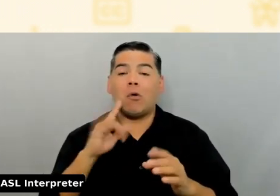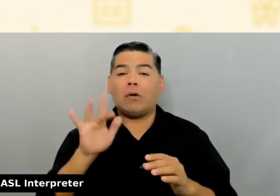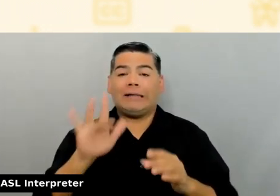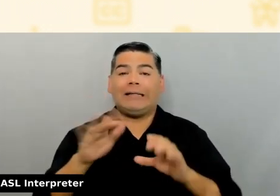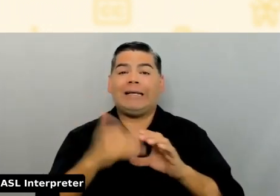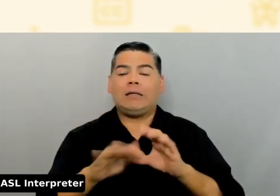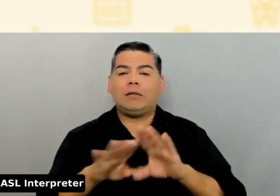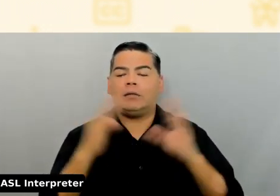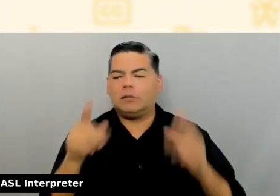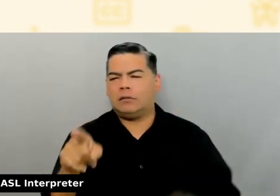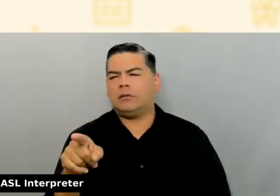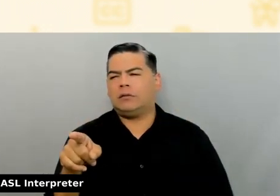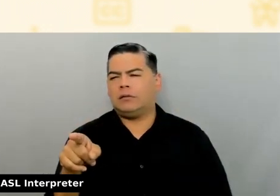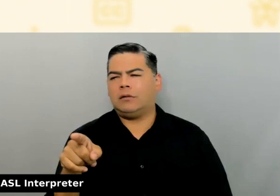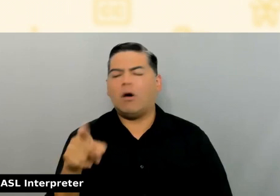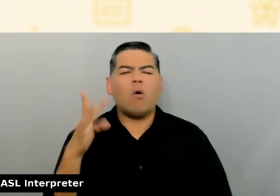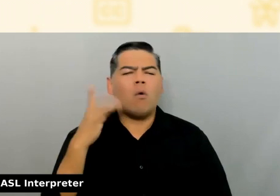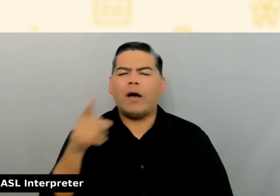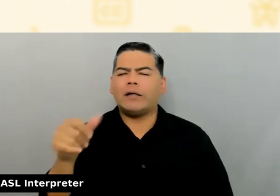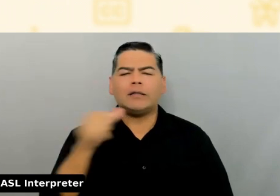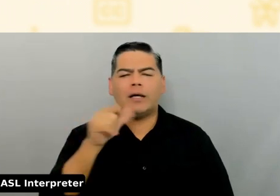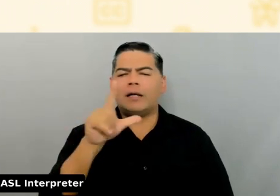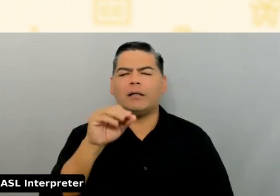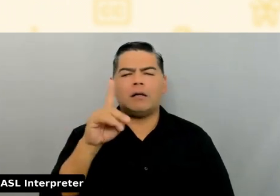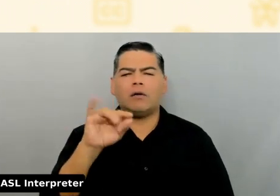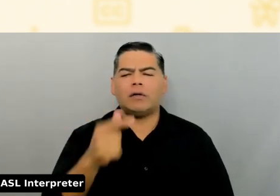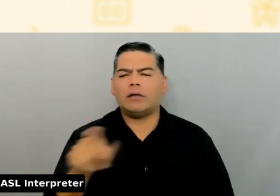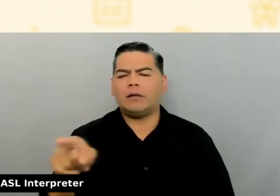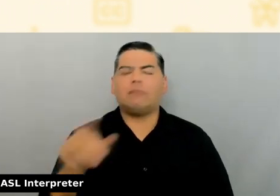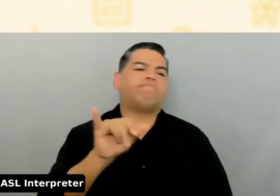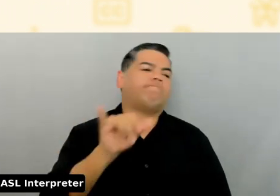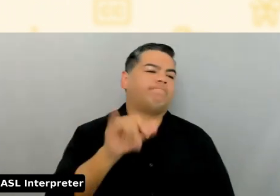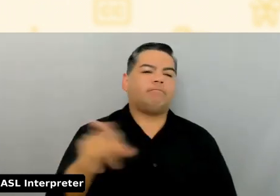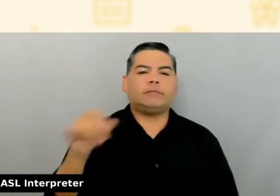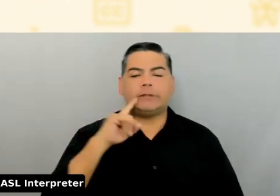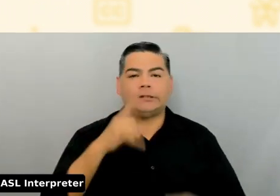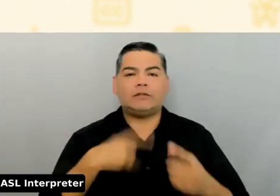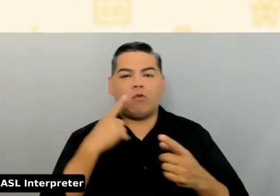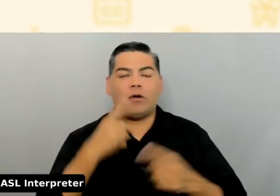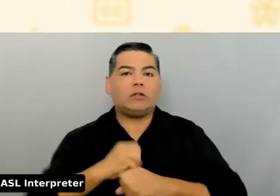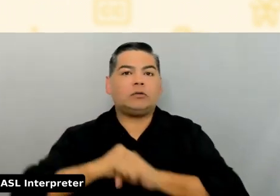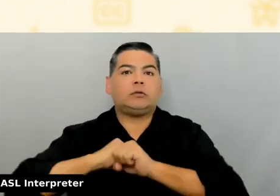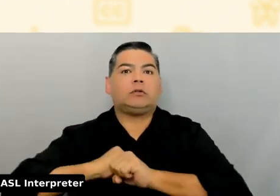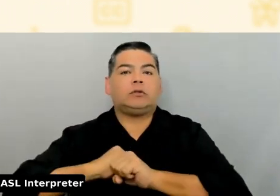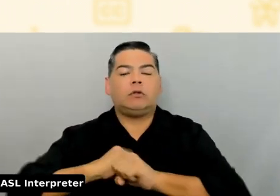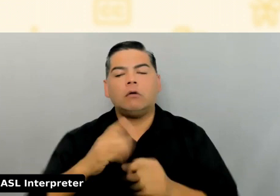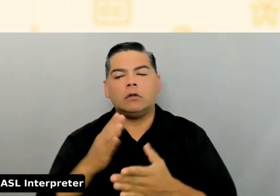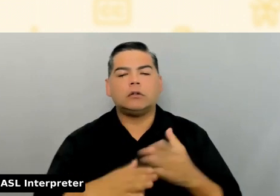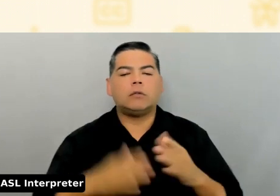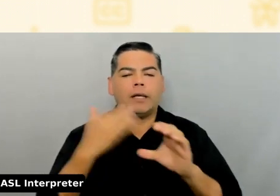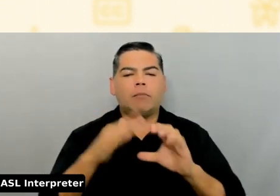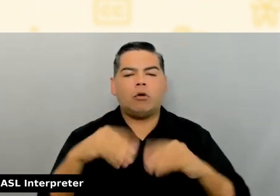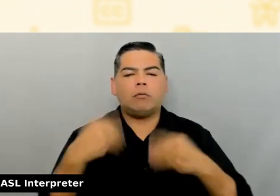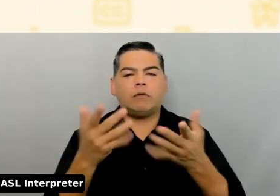you're wondering why the emails are not loading at all. So this is some sort of a security layer that email providers